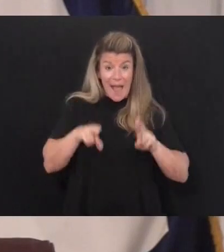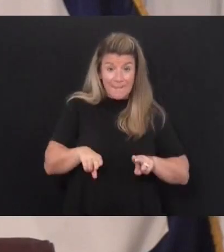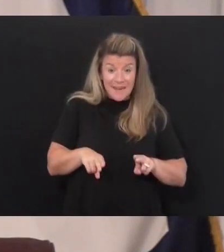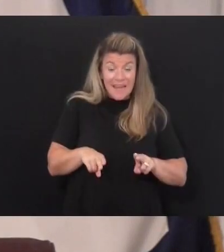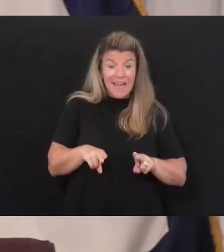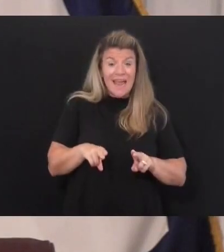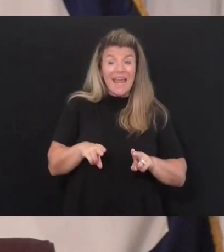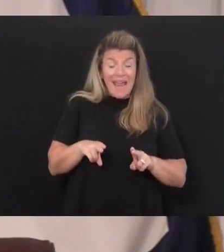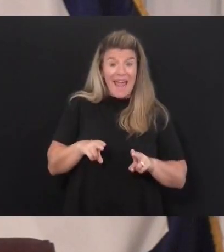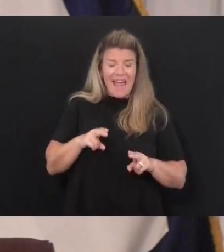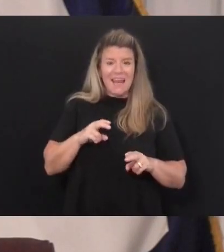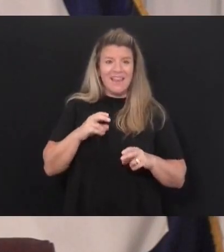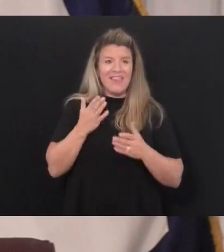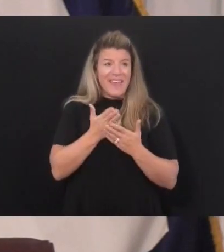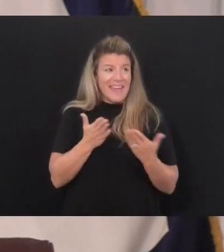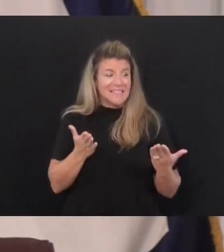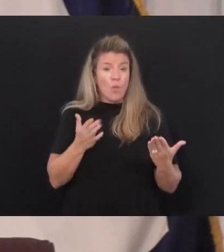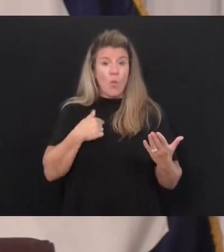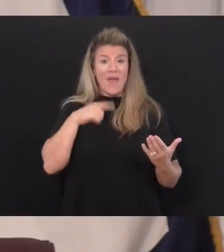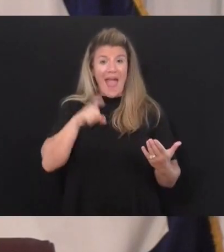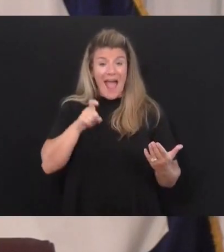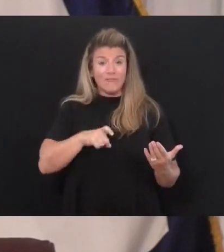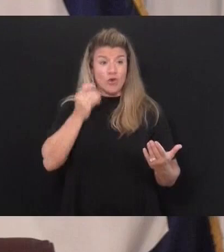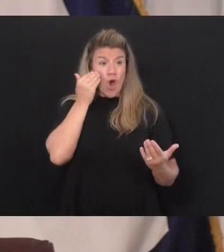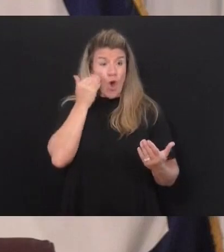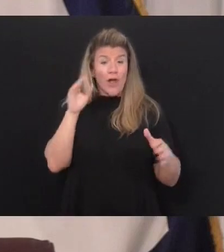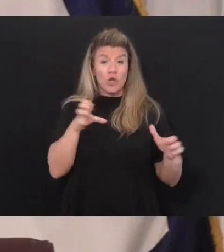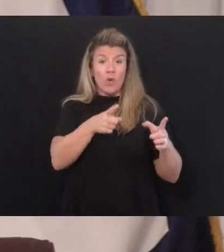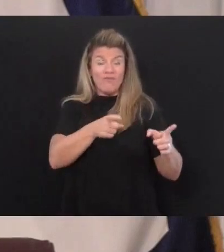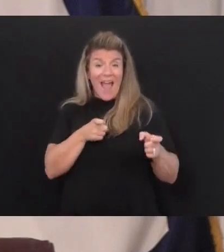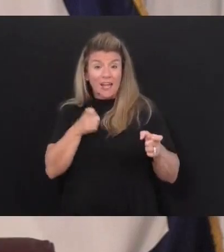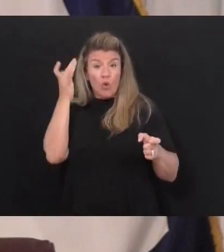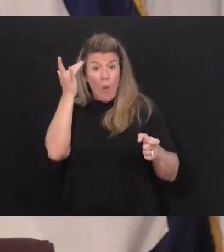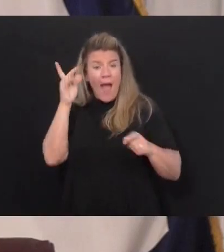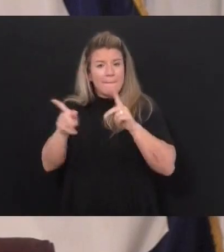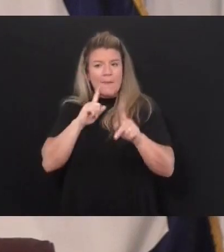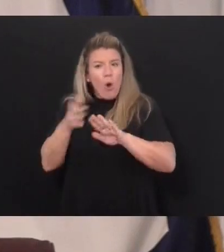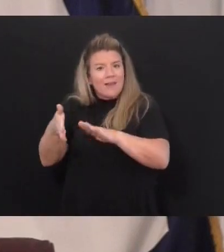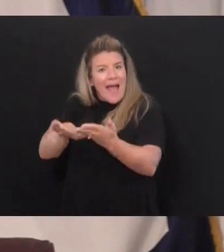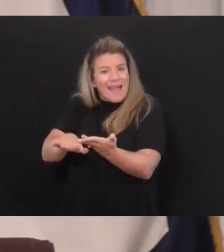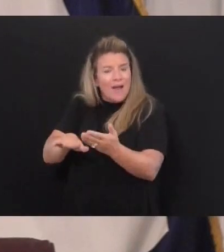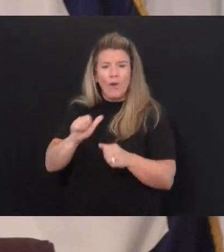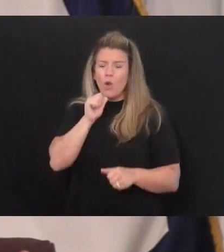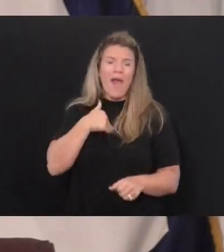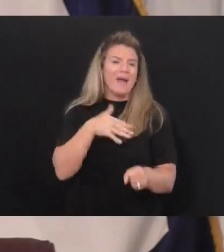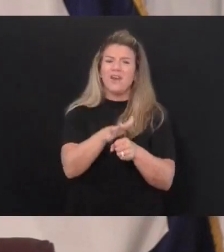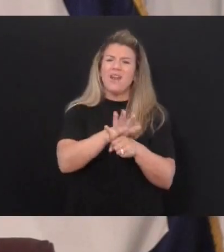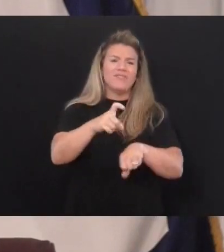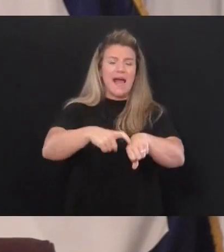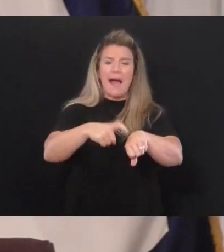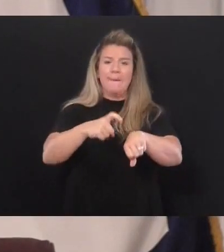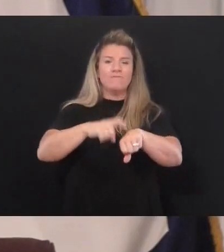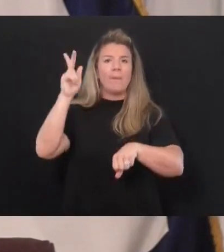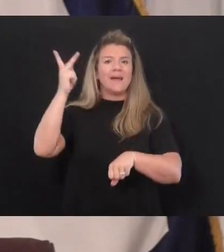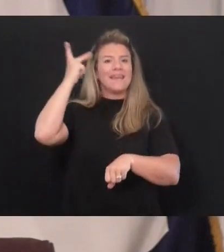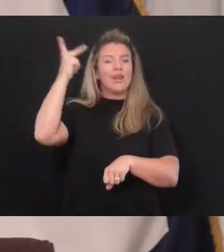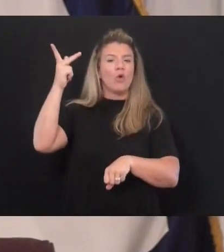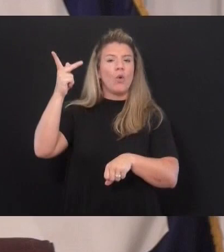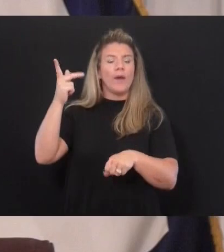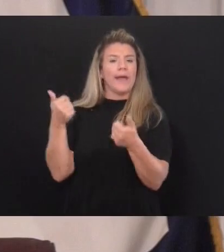not just to maintain our own health, but the health of others going forward. So again, I ask all of us to